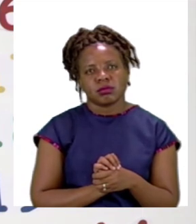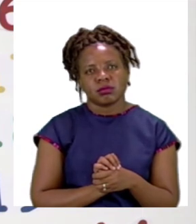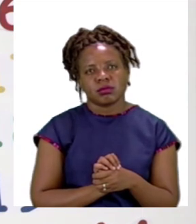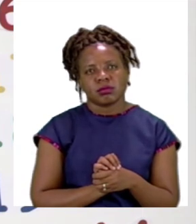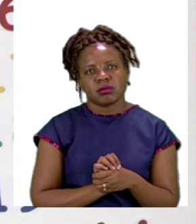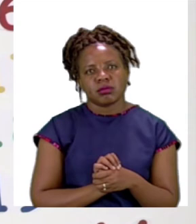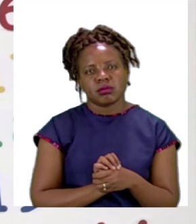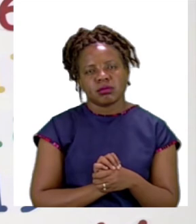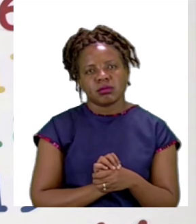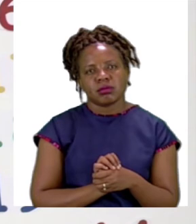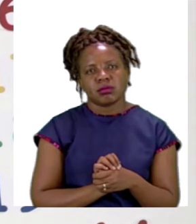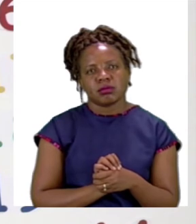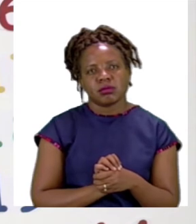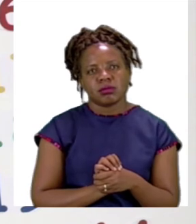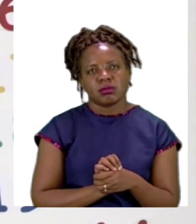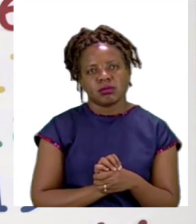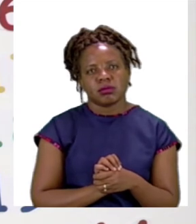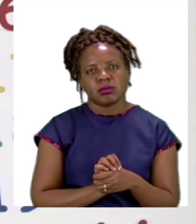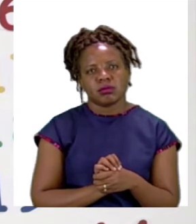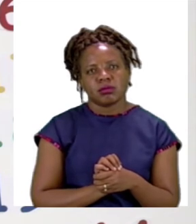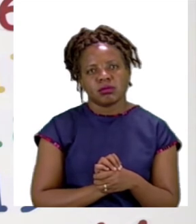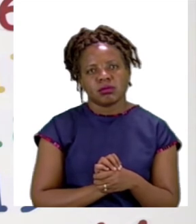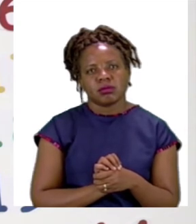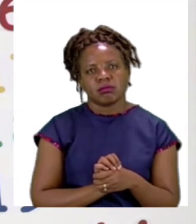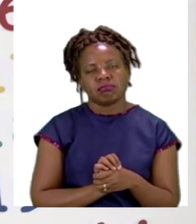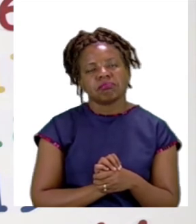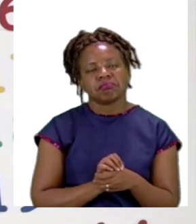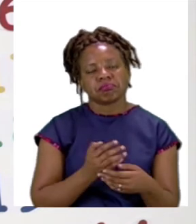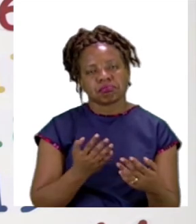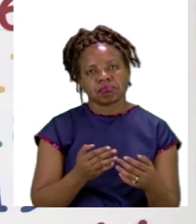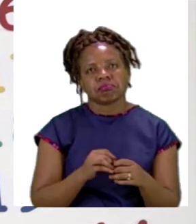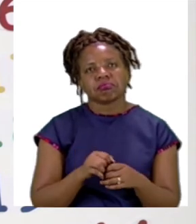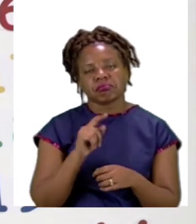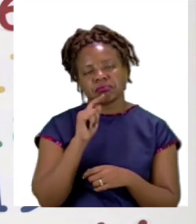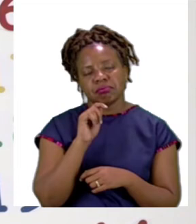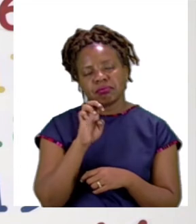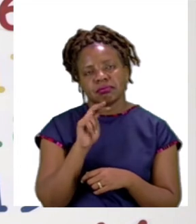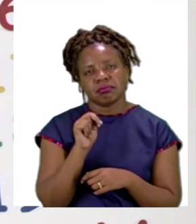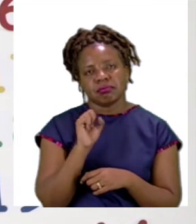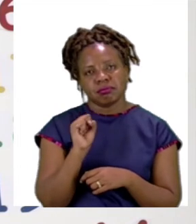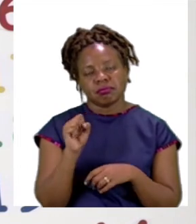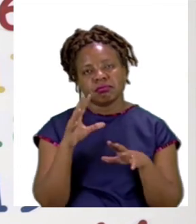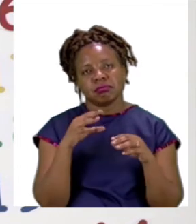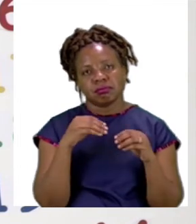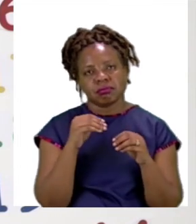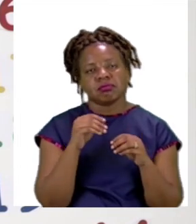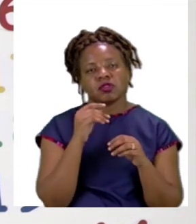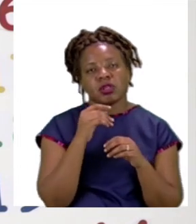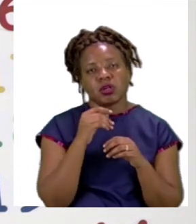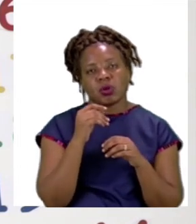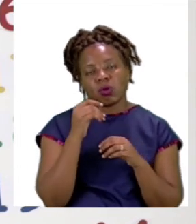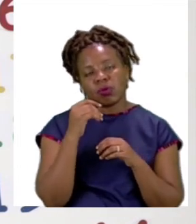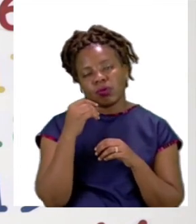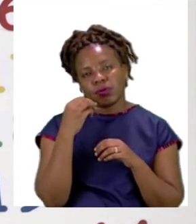I will take the 3? And he will say, okay, Mrs. Units, you can take your 3